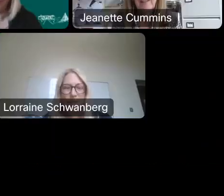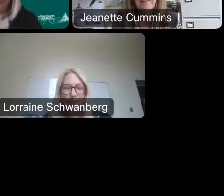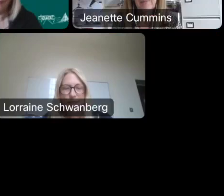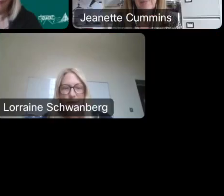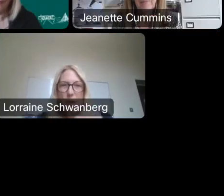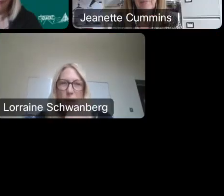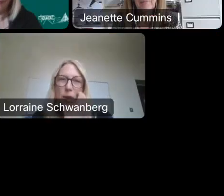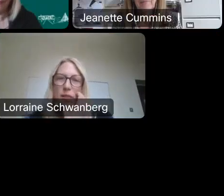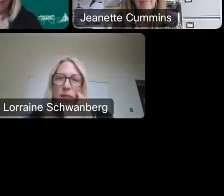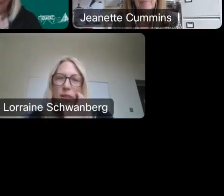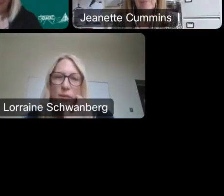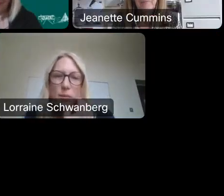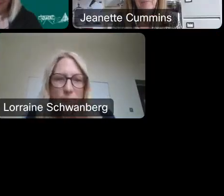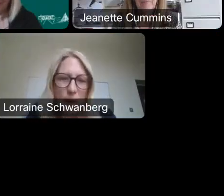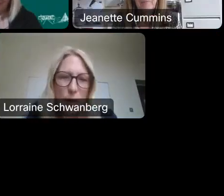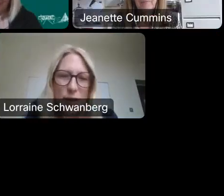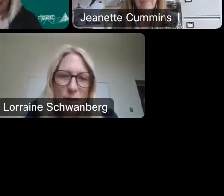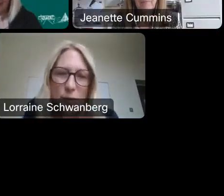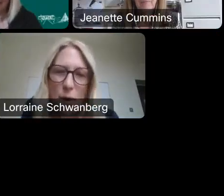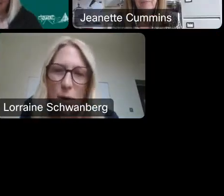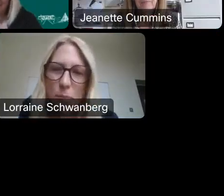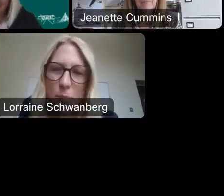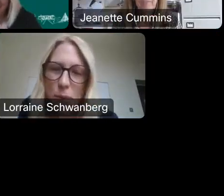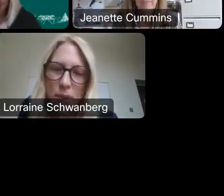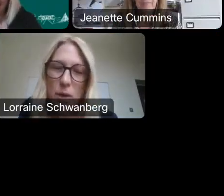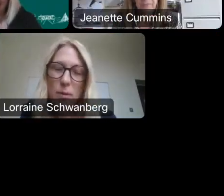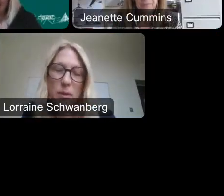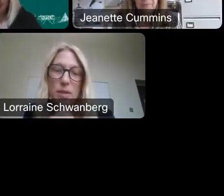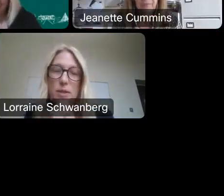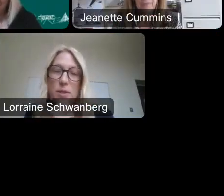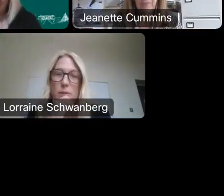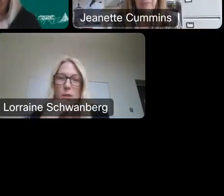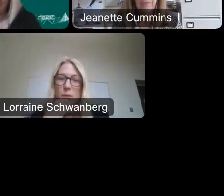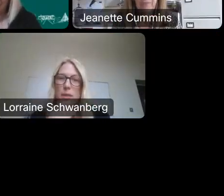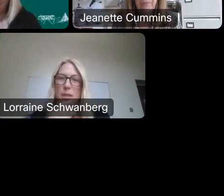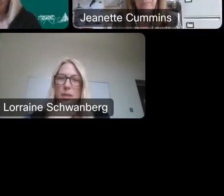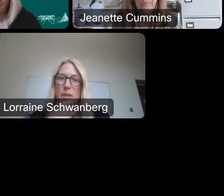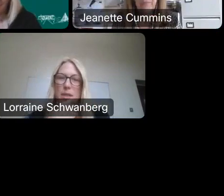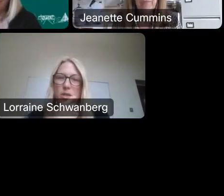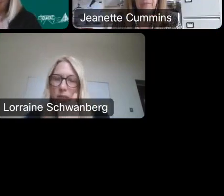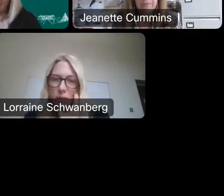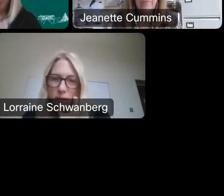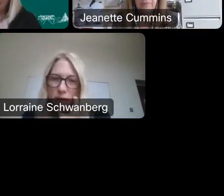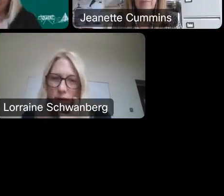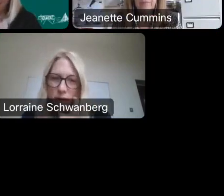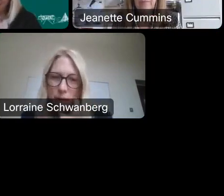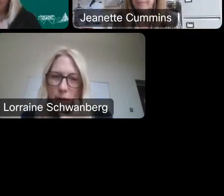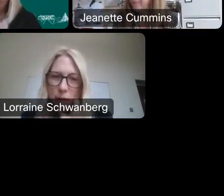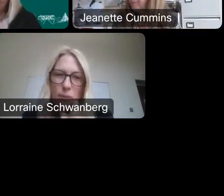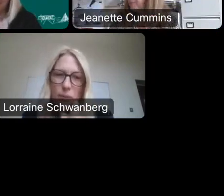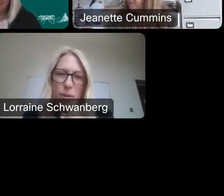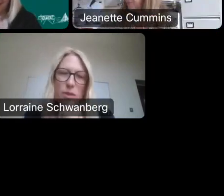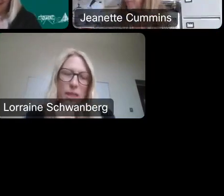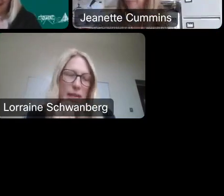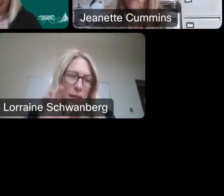Sorry, I pressed the wrong button. No, I wanted to concur with Angela. So they'd be under our care. I wanted to give the thumbs up, but I